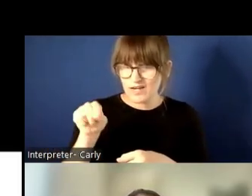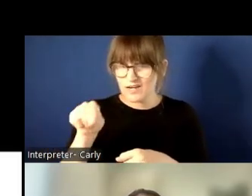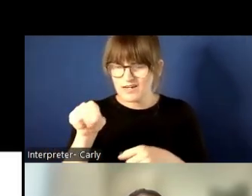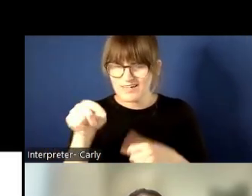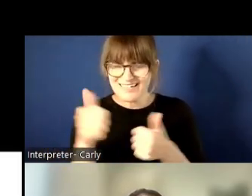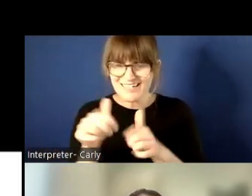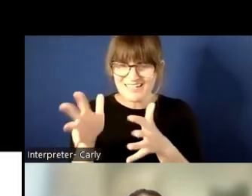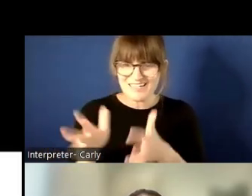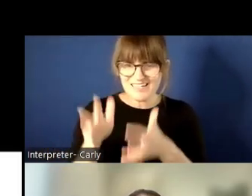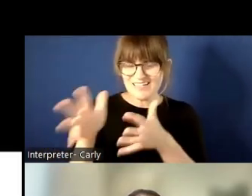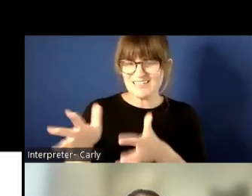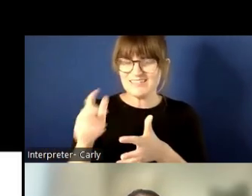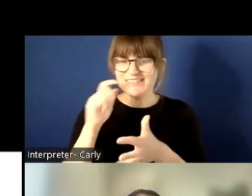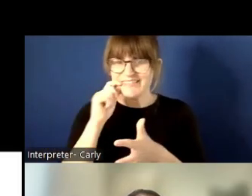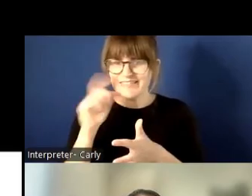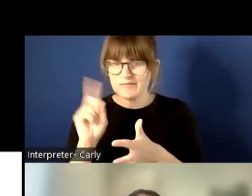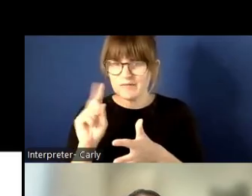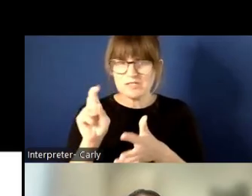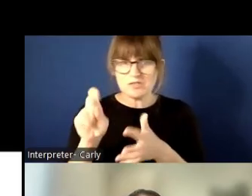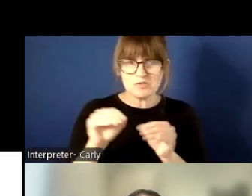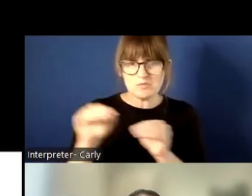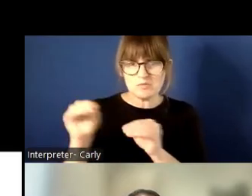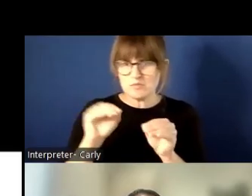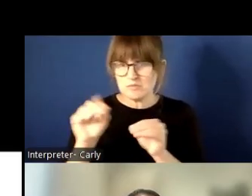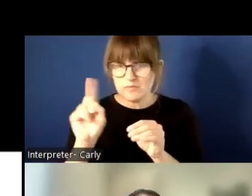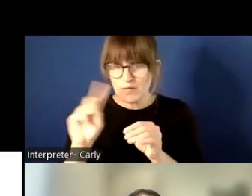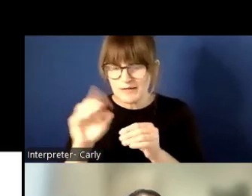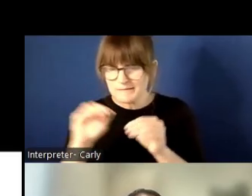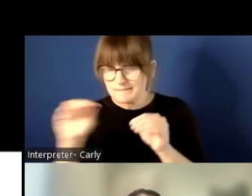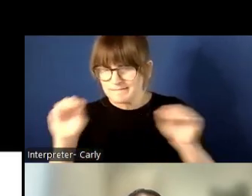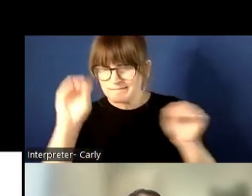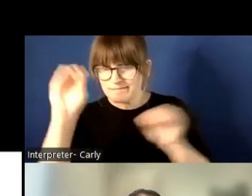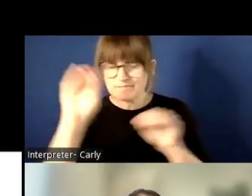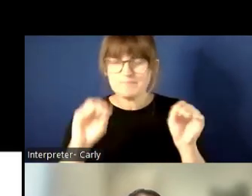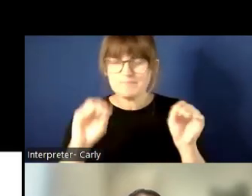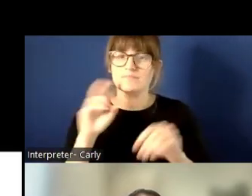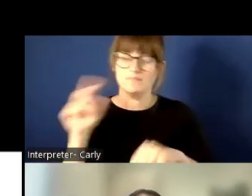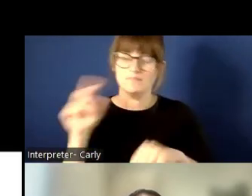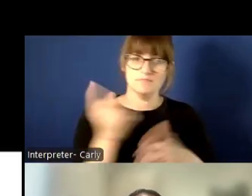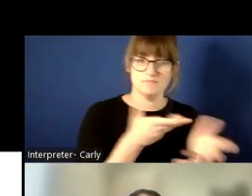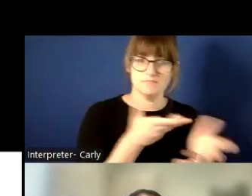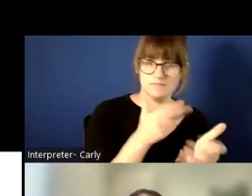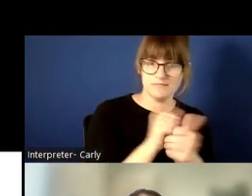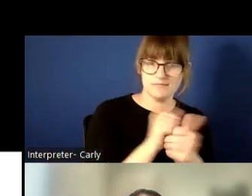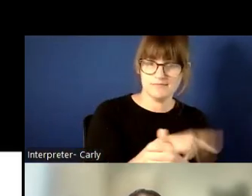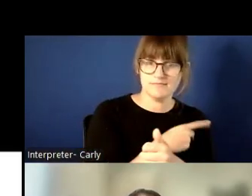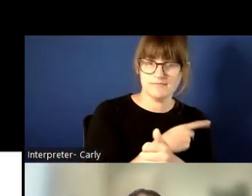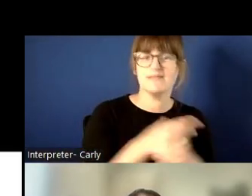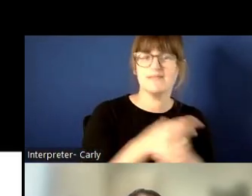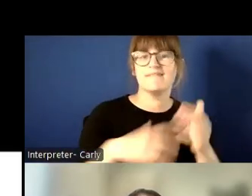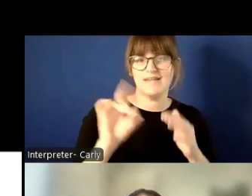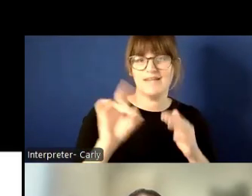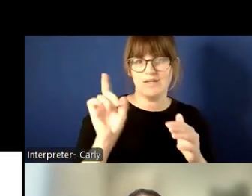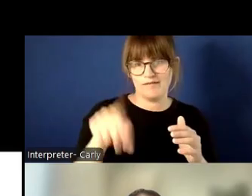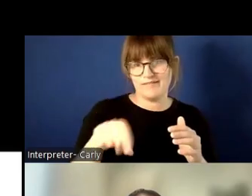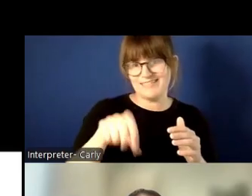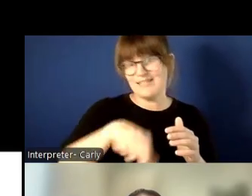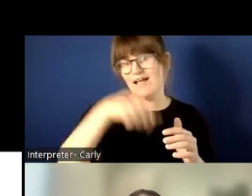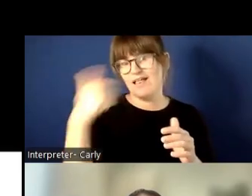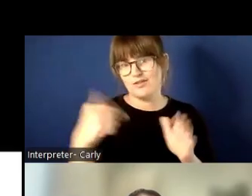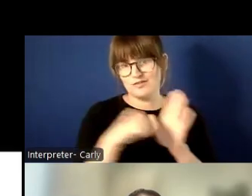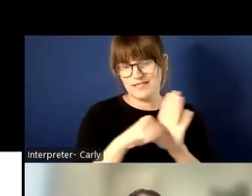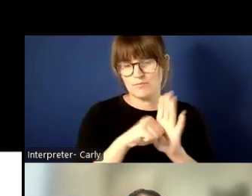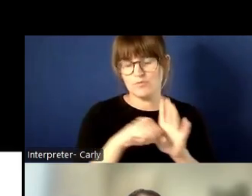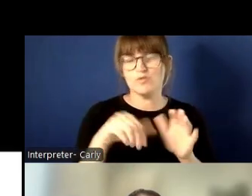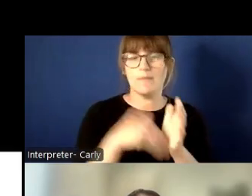lingering skin cancer and where should we go to remove more skin cancer. We can go back to the patient, draw out where we need to take another sample, and then repeat